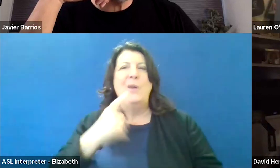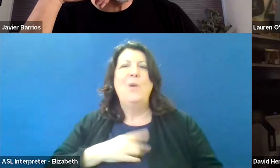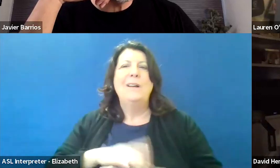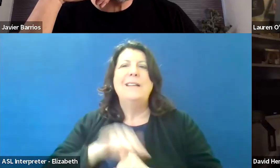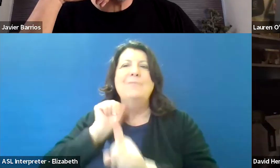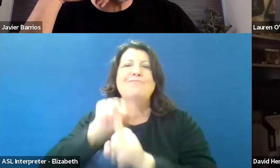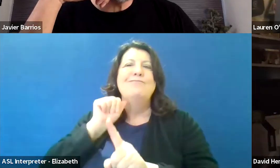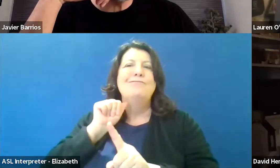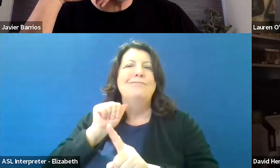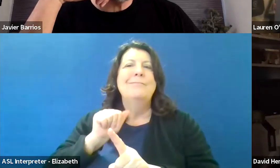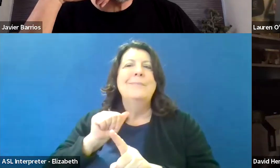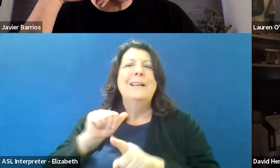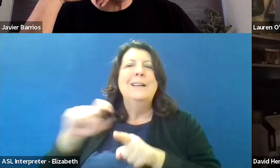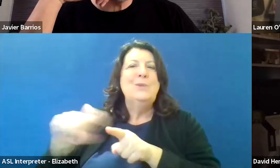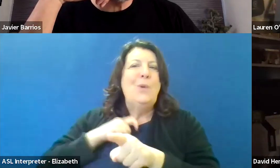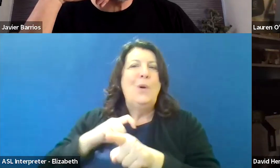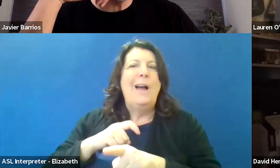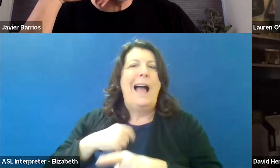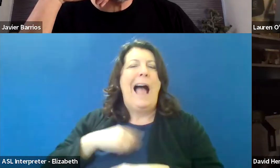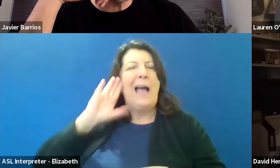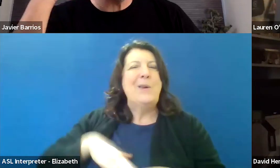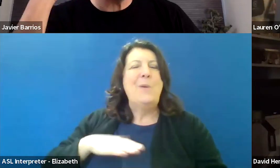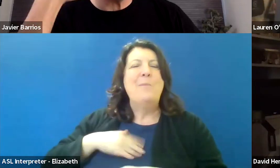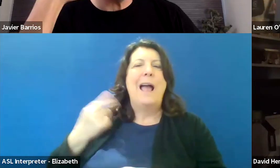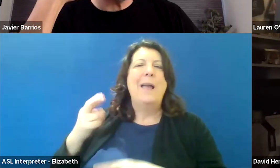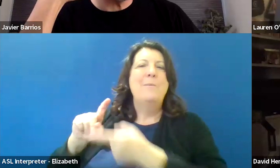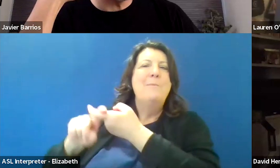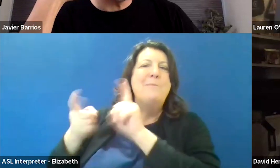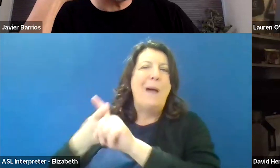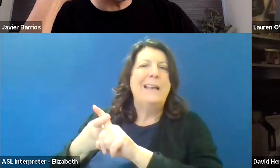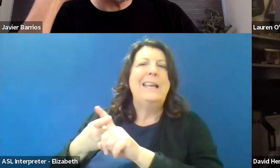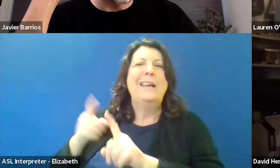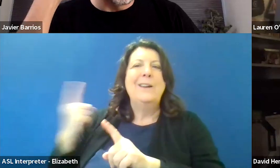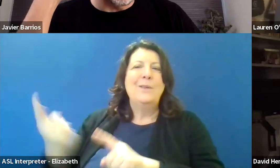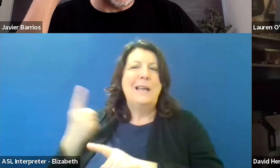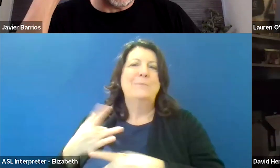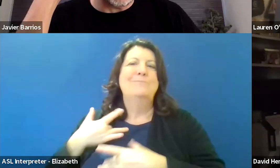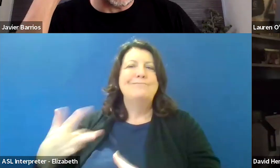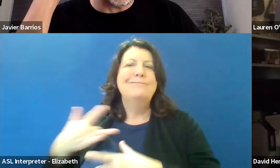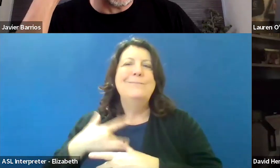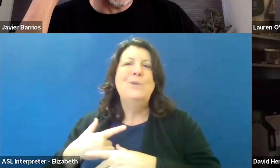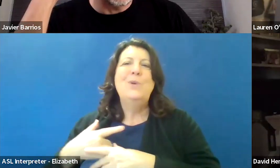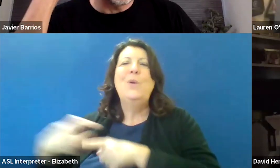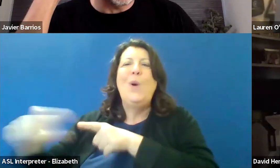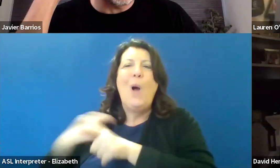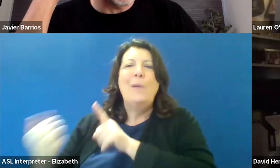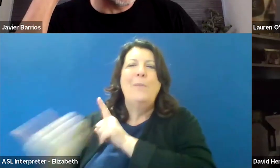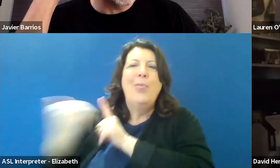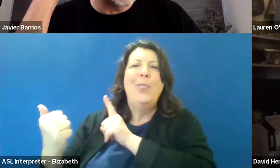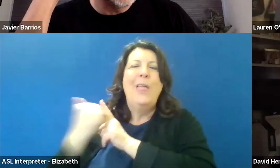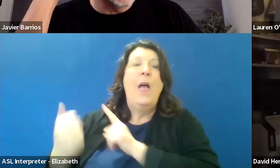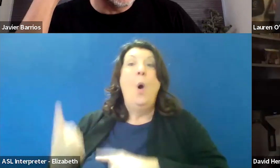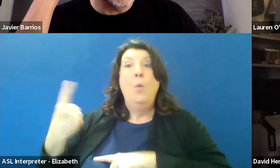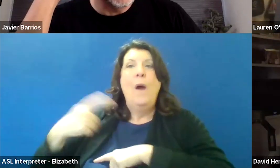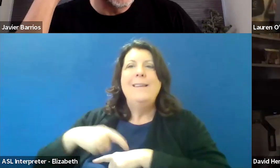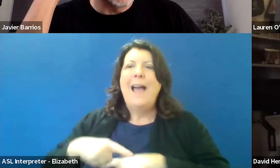buddy of mine would call me, and has in the past called me and said things like, David Hemingson, Francis Ford Coppola. And one time I bought it, and I was like, oh,